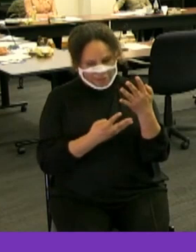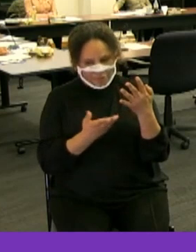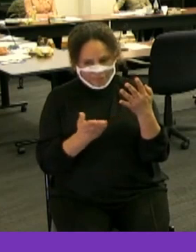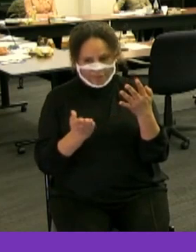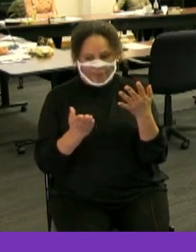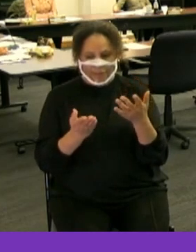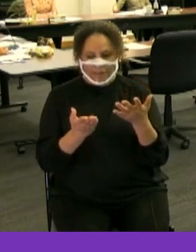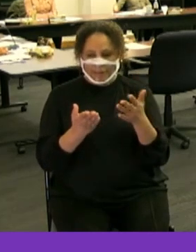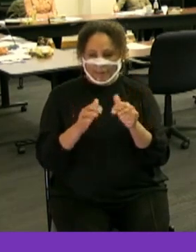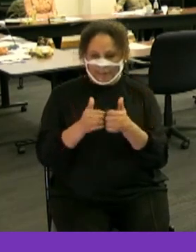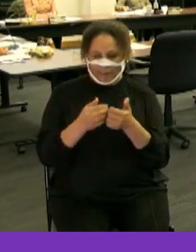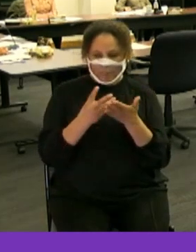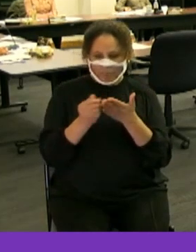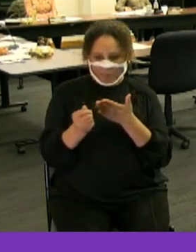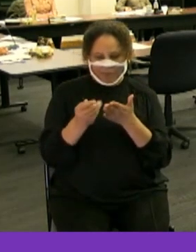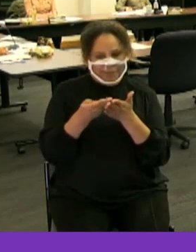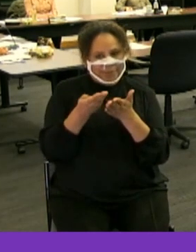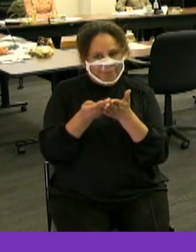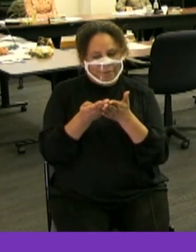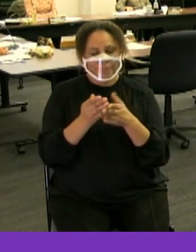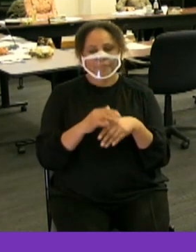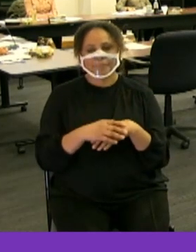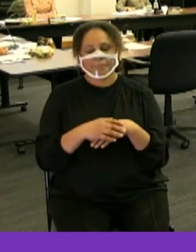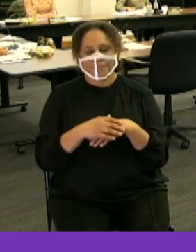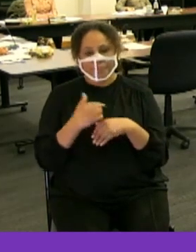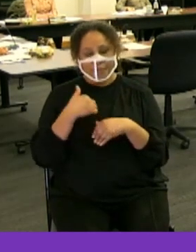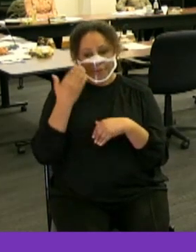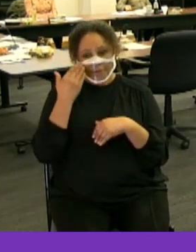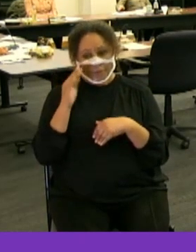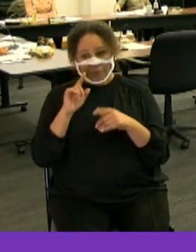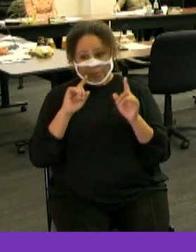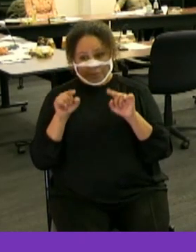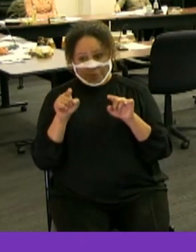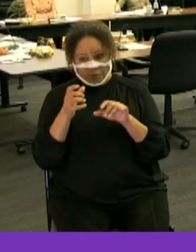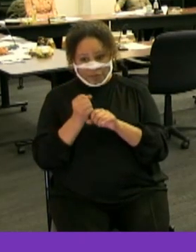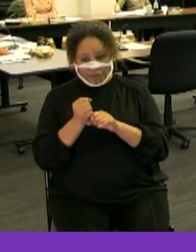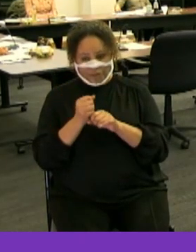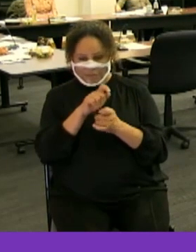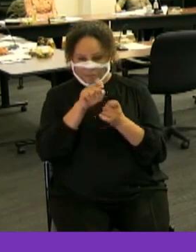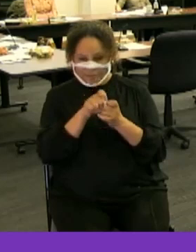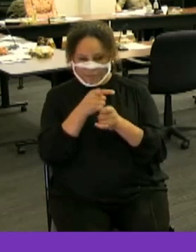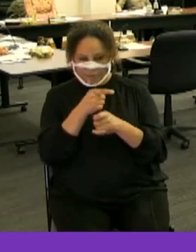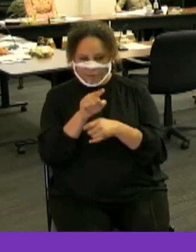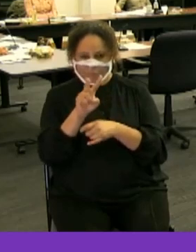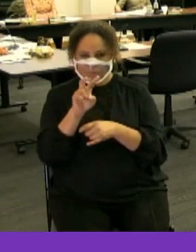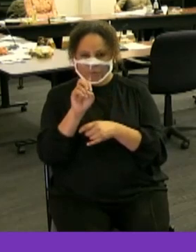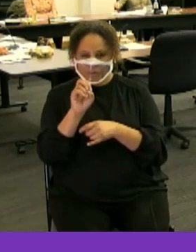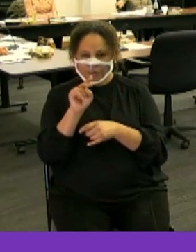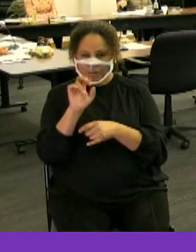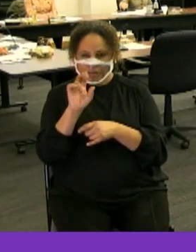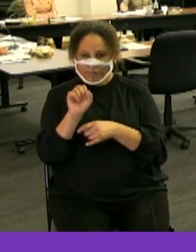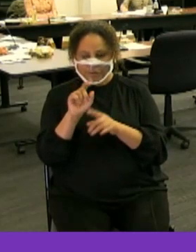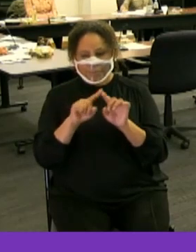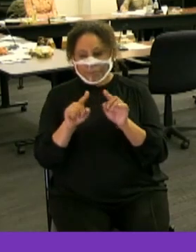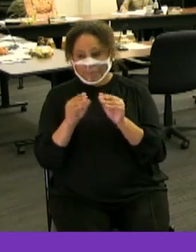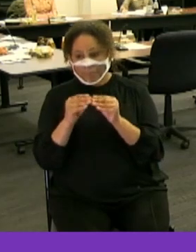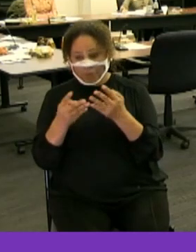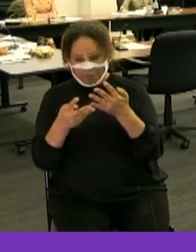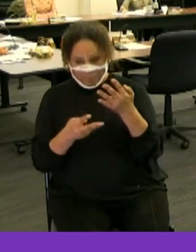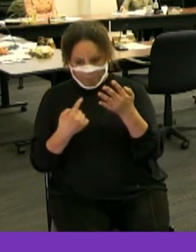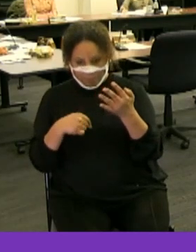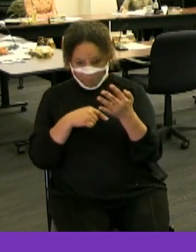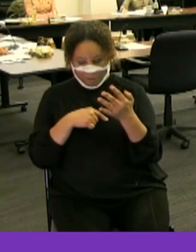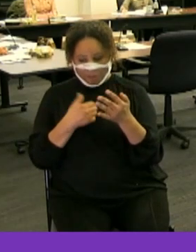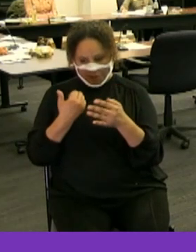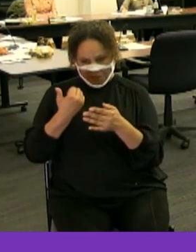with our WIOA funds. I know on the response that you got, it was specific to those vendors, but there are more vendors. I mean, we're actually a vendor